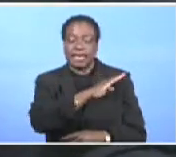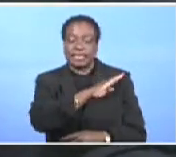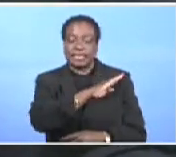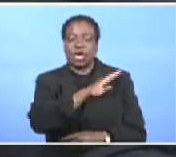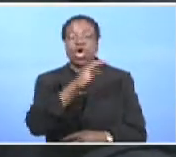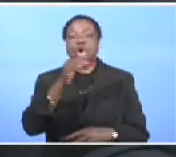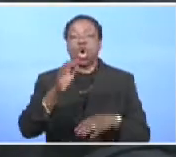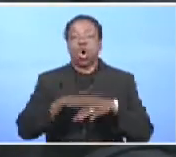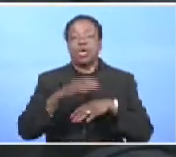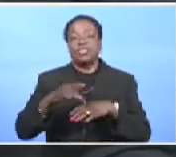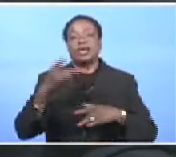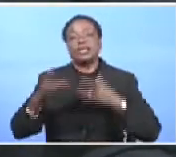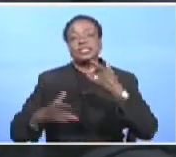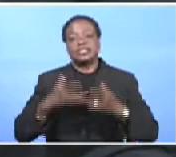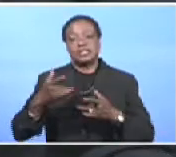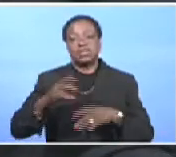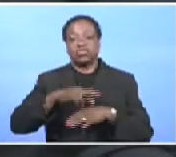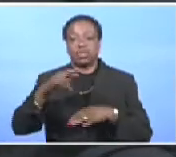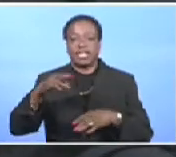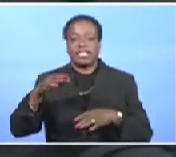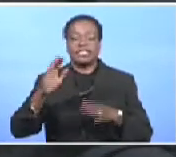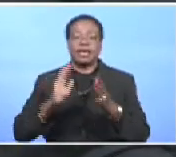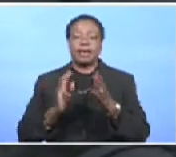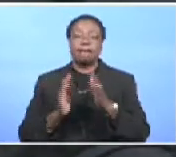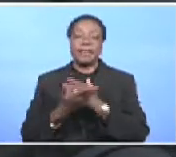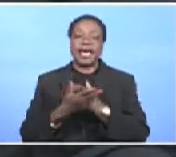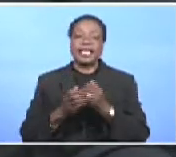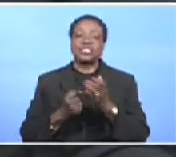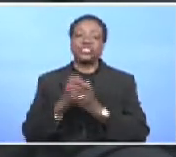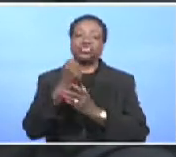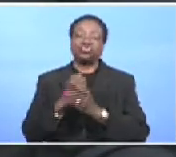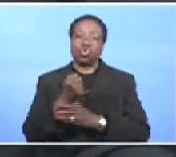the concerns raised by straw vendors. And he told us that their matters have been dealt with.